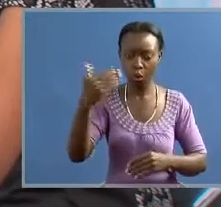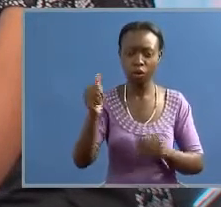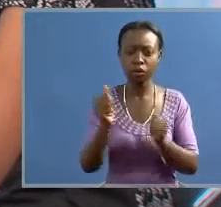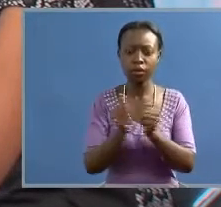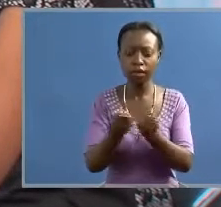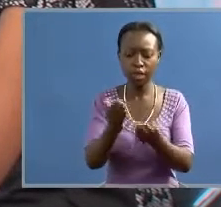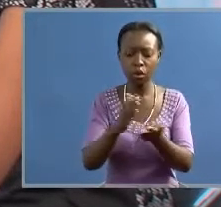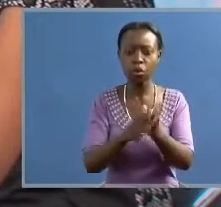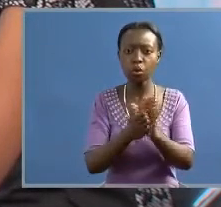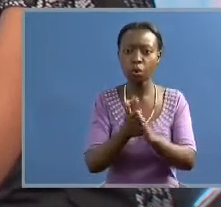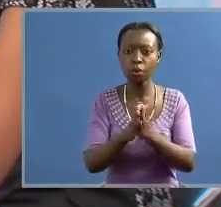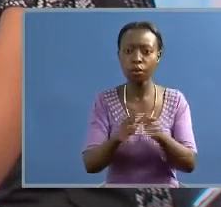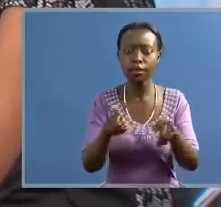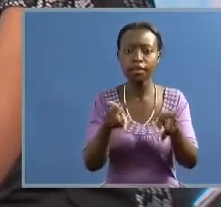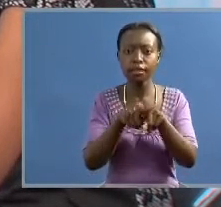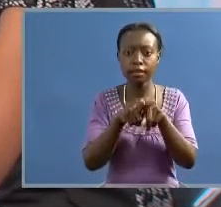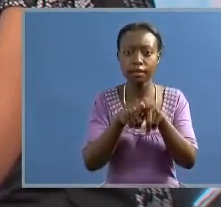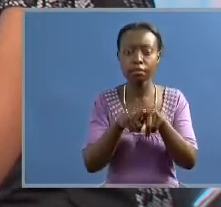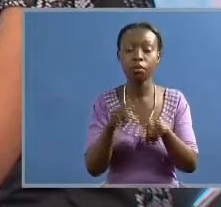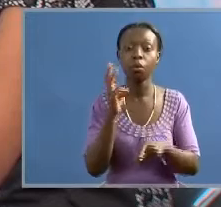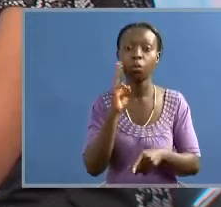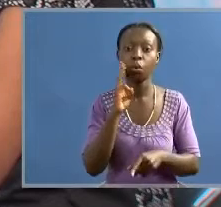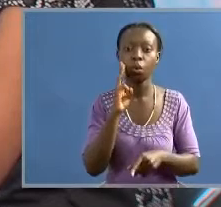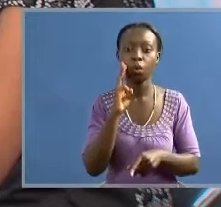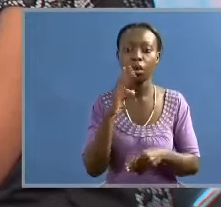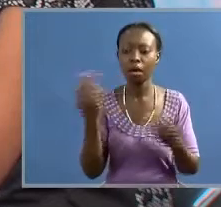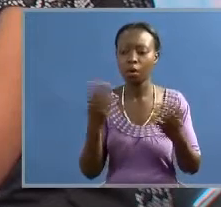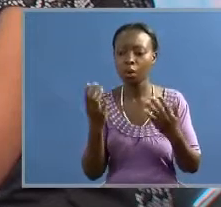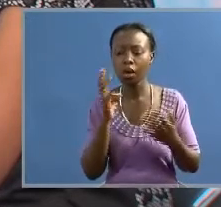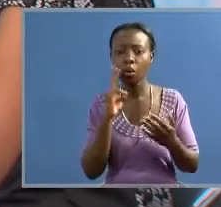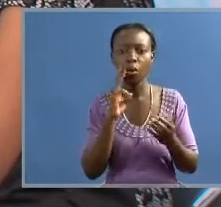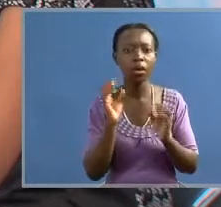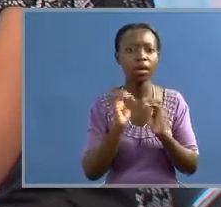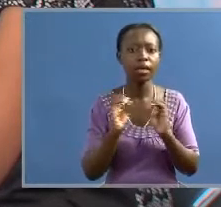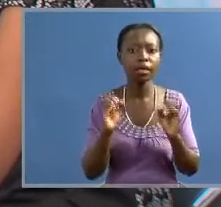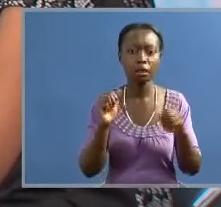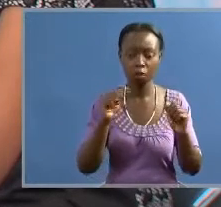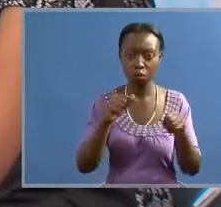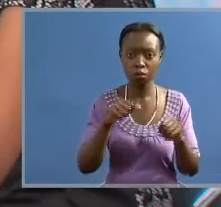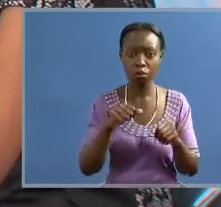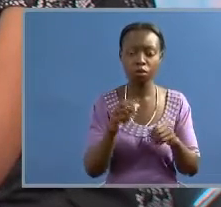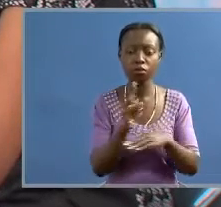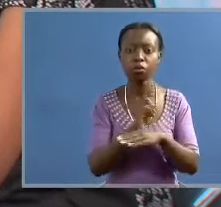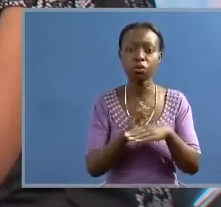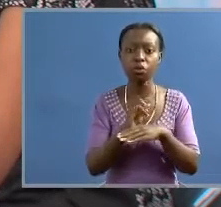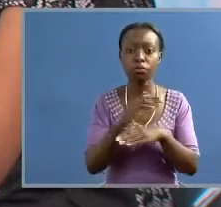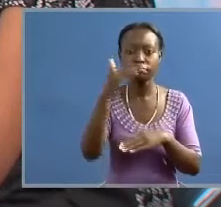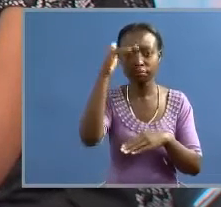soap and water. And where we cannot find water, then we can use alcohol-based